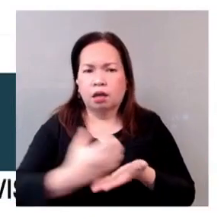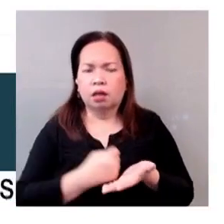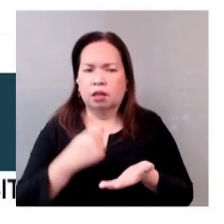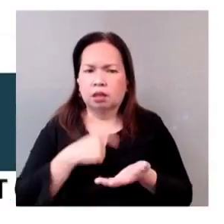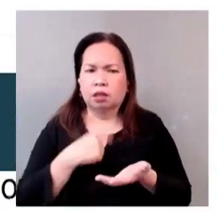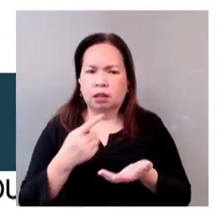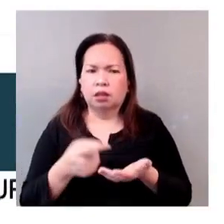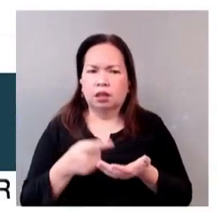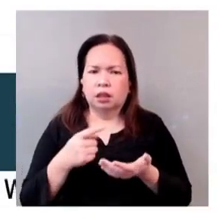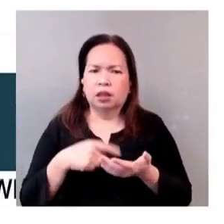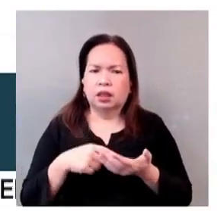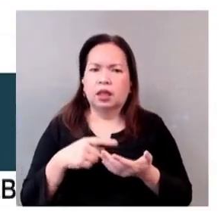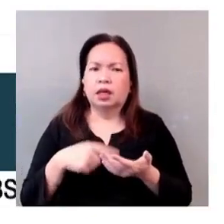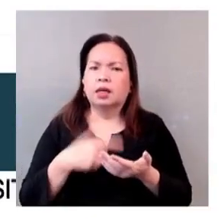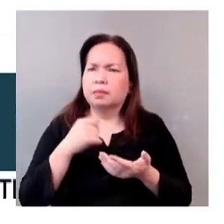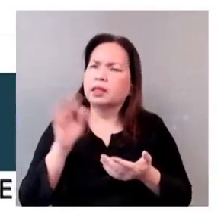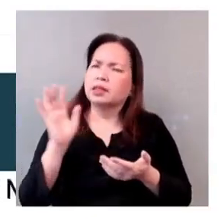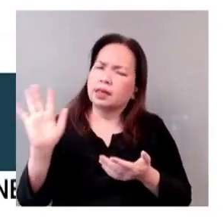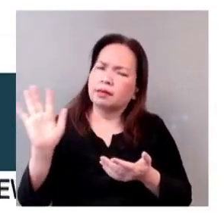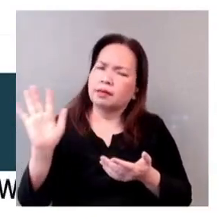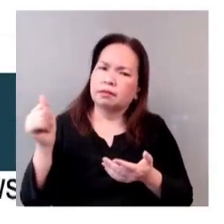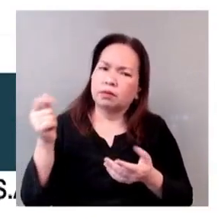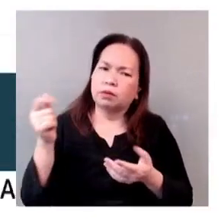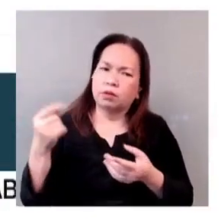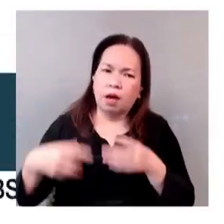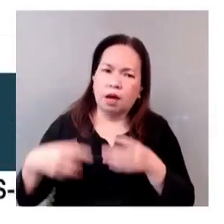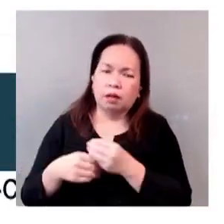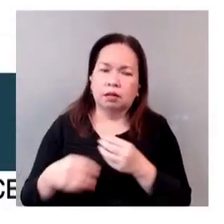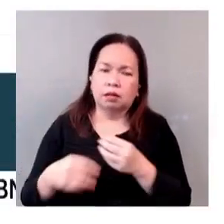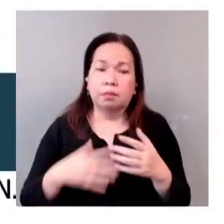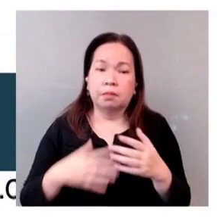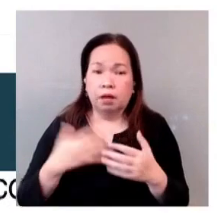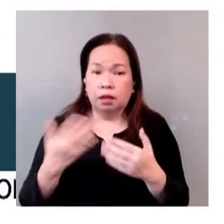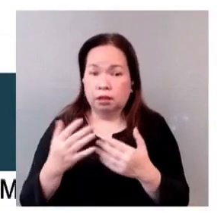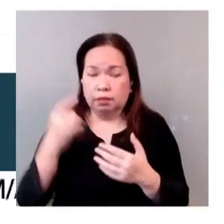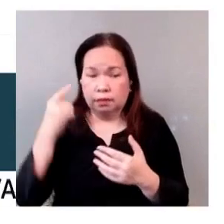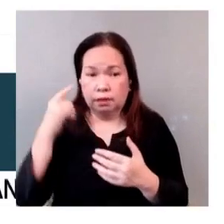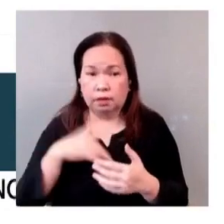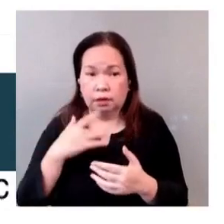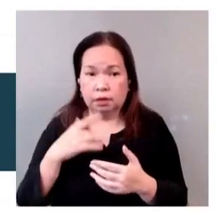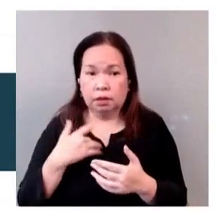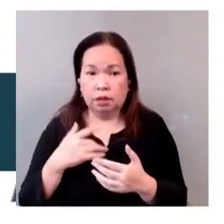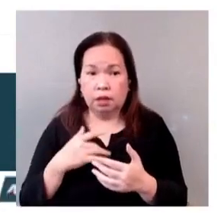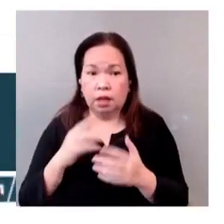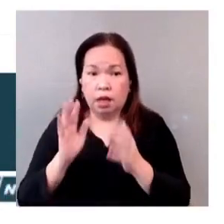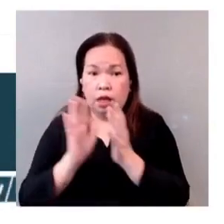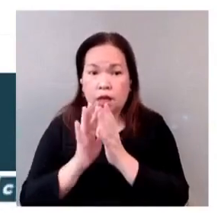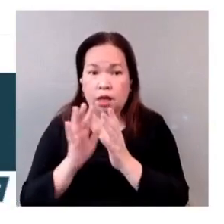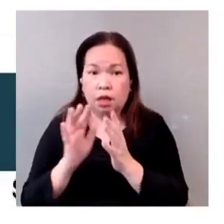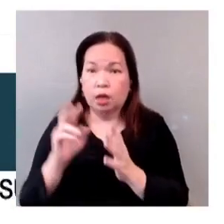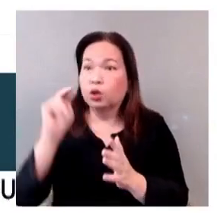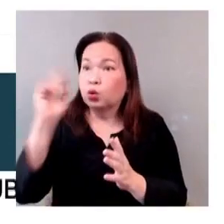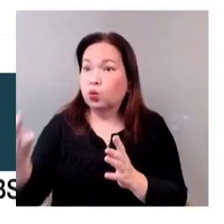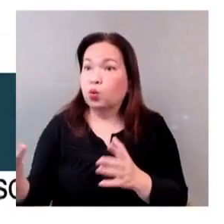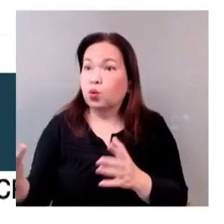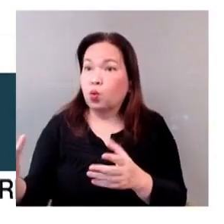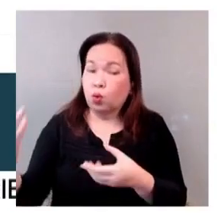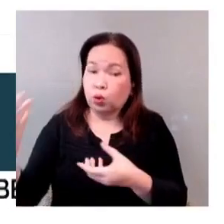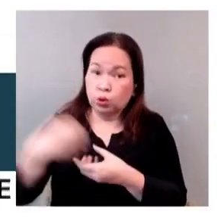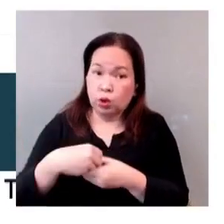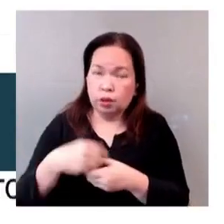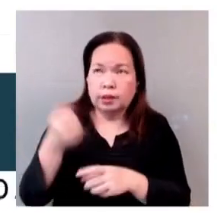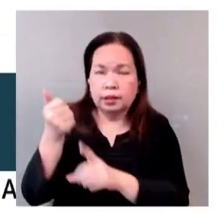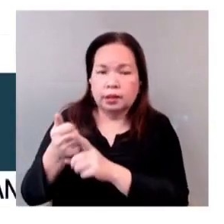it contributory. So yung madali nga dyan, as I said earlier, is you will ask the new entrants to contribute. But at what point do you